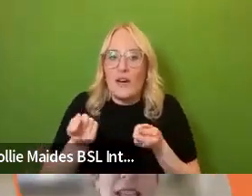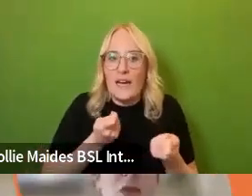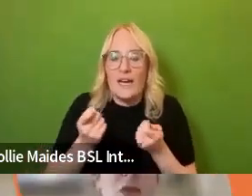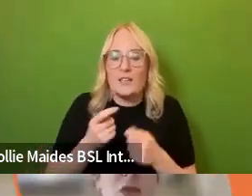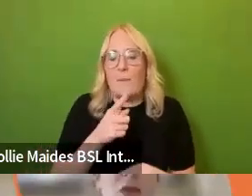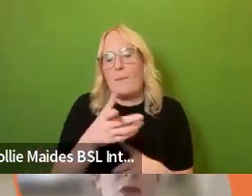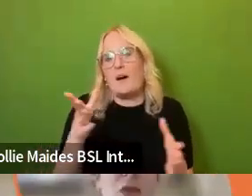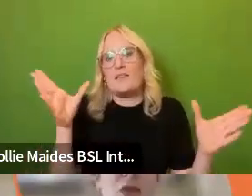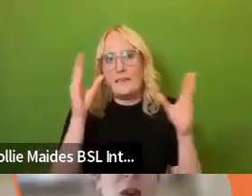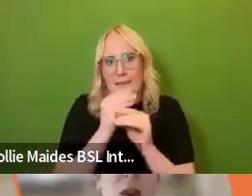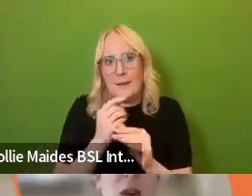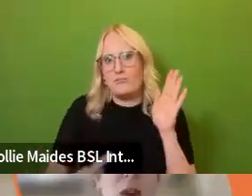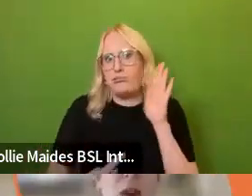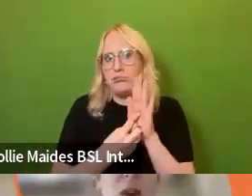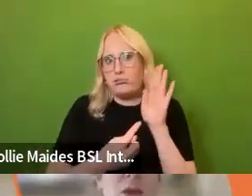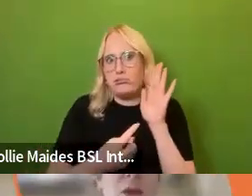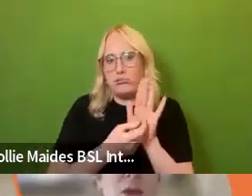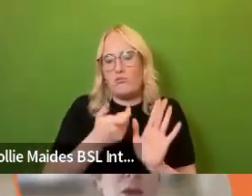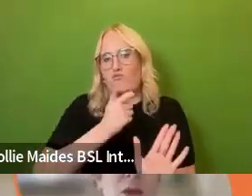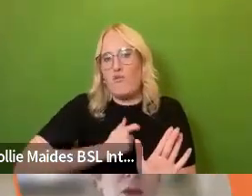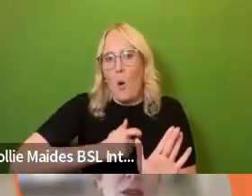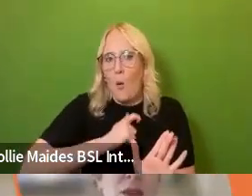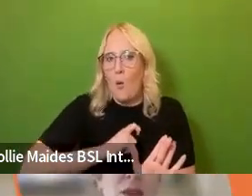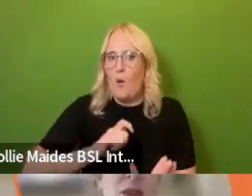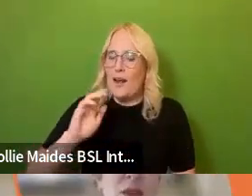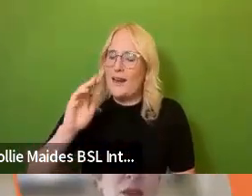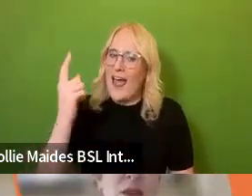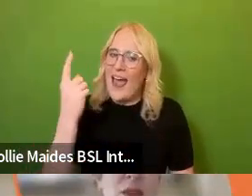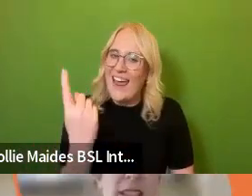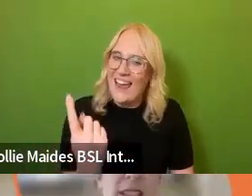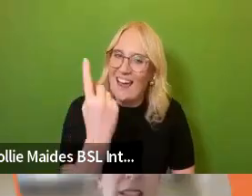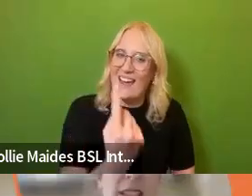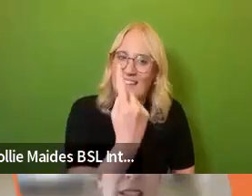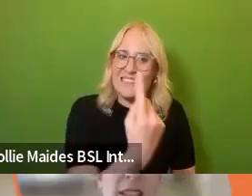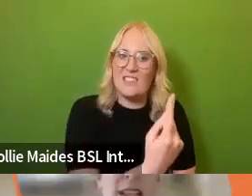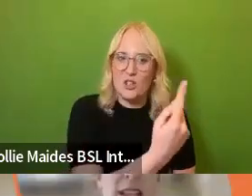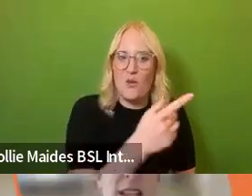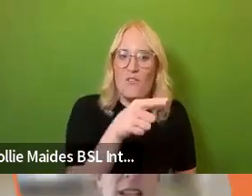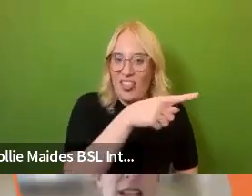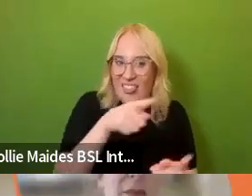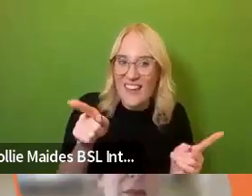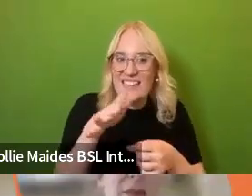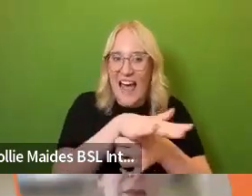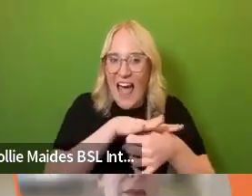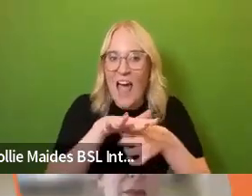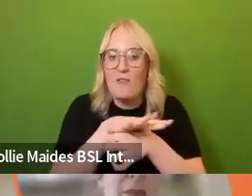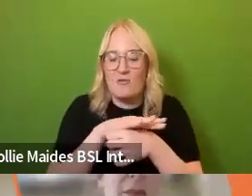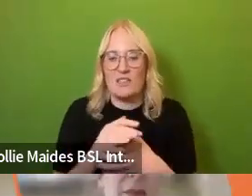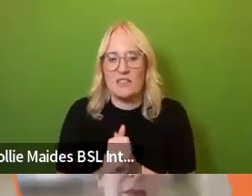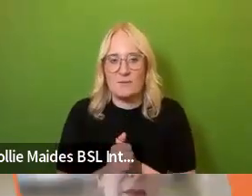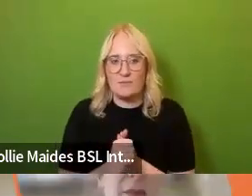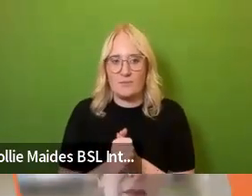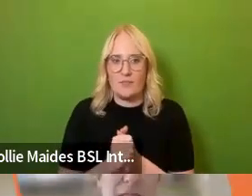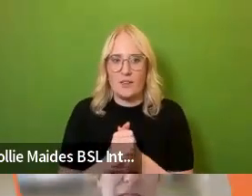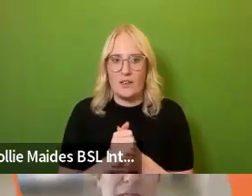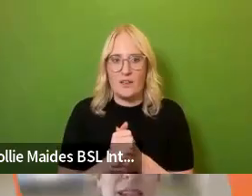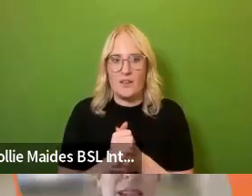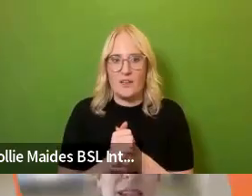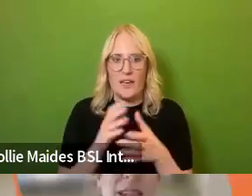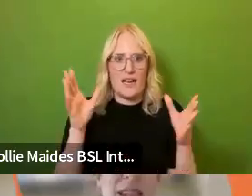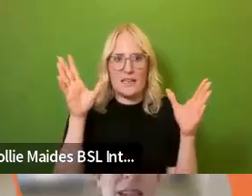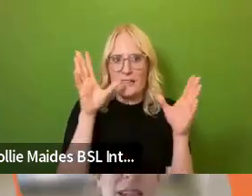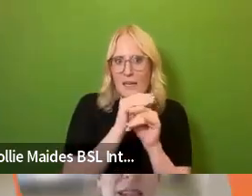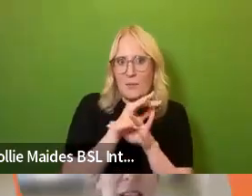plays a critical role in every single one of these areas. Sleep is not a luxury. It